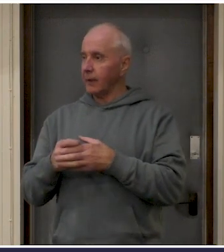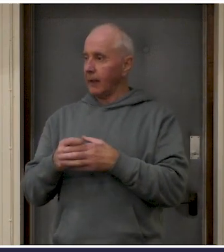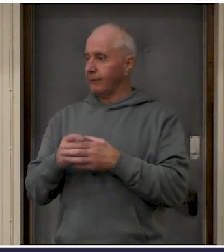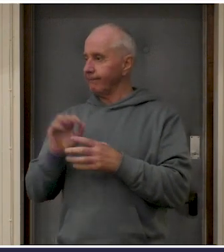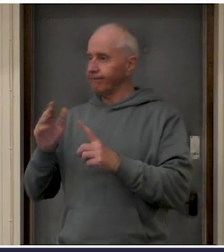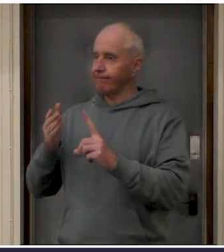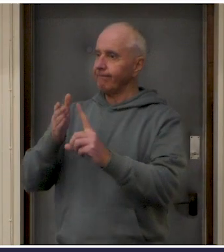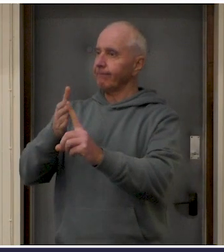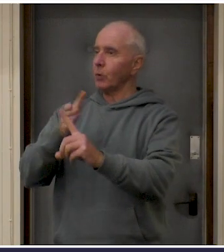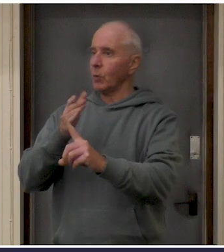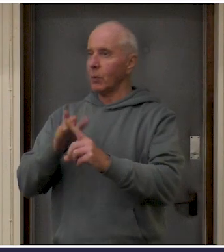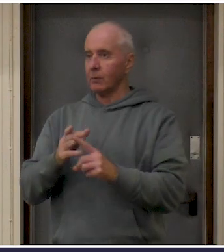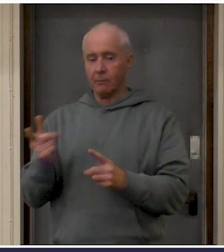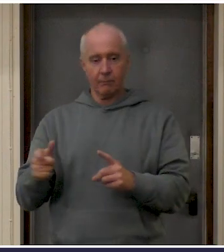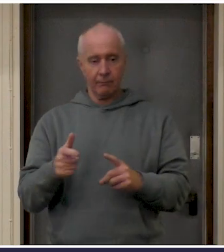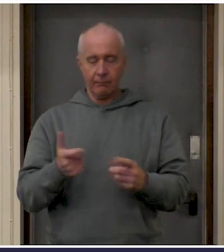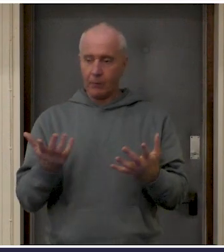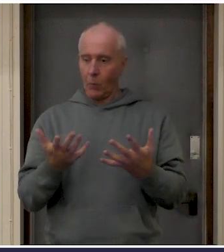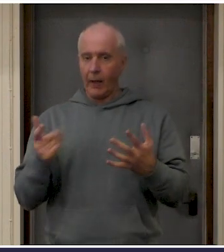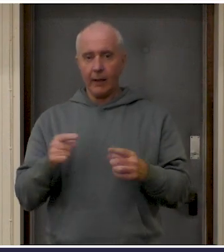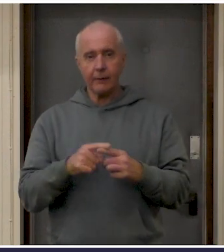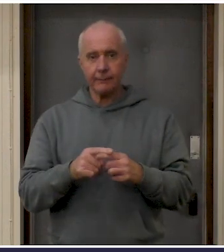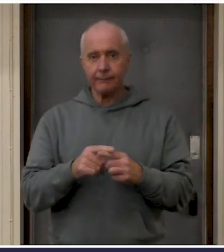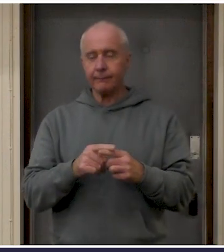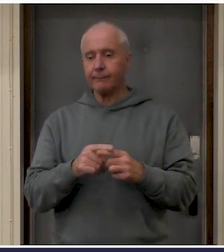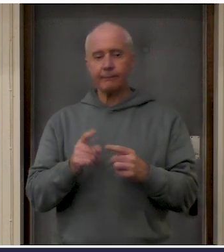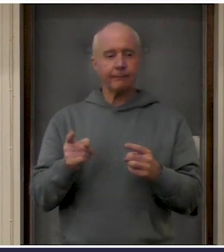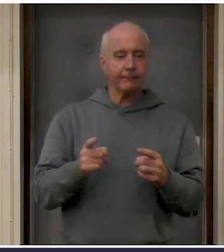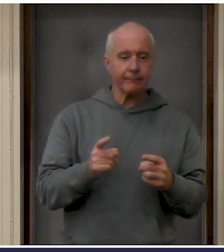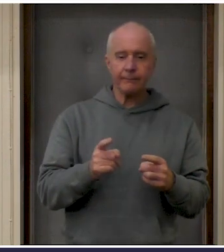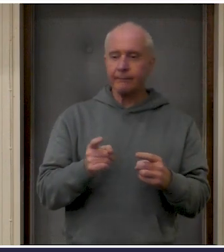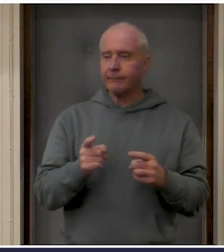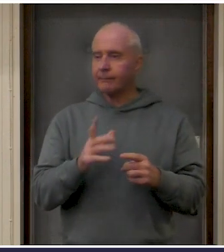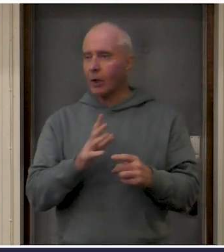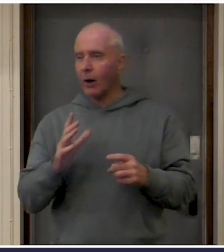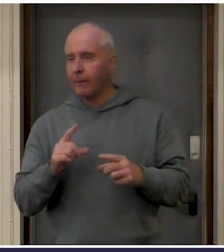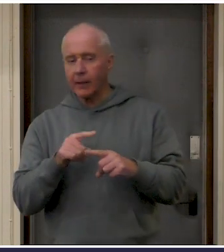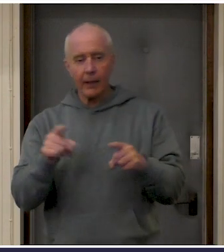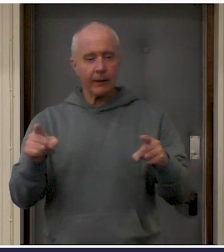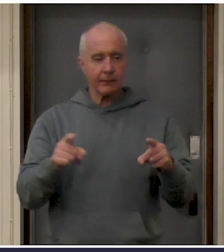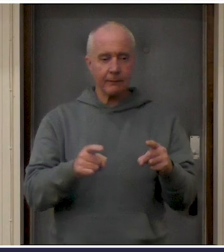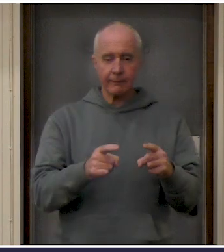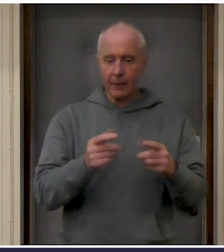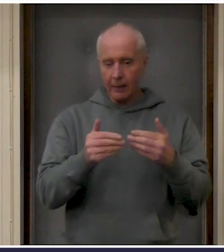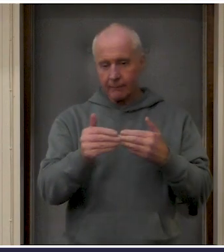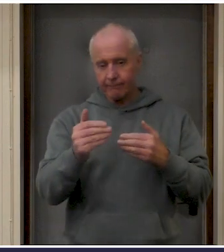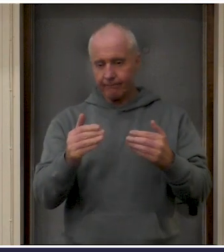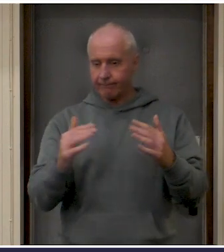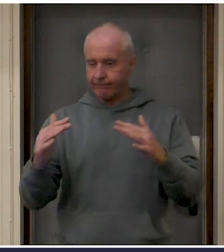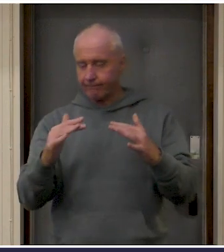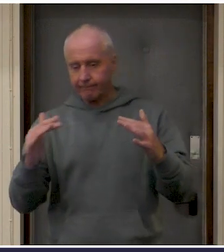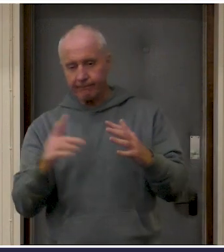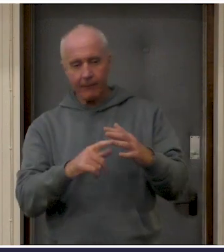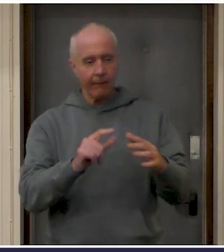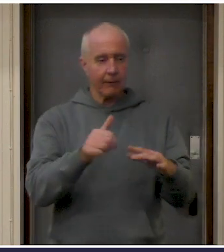of being able to put these, in war, behind enemy lines, or to power all those forward operating bases. And even